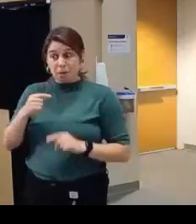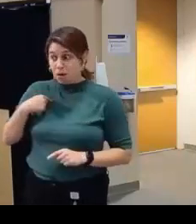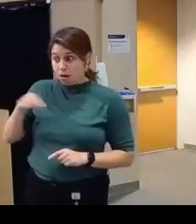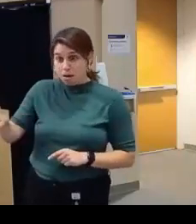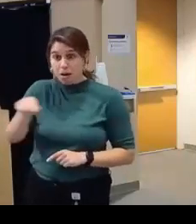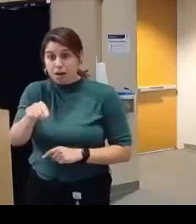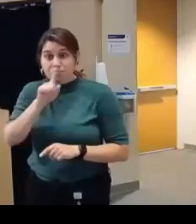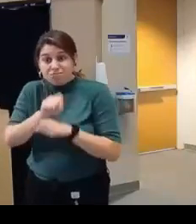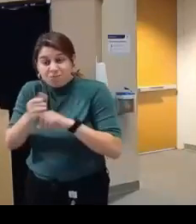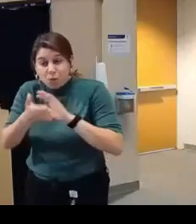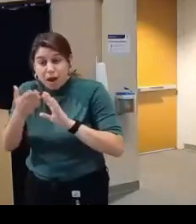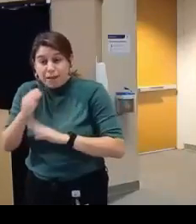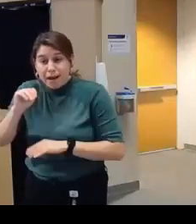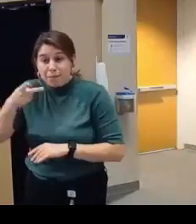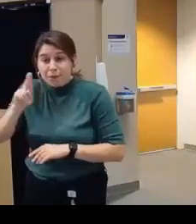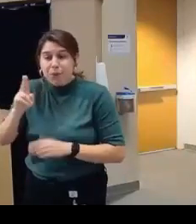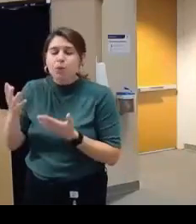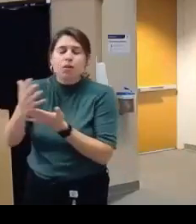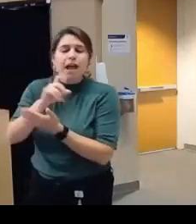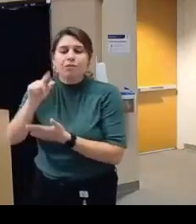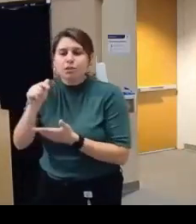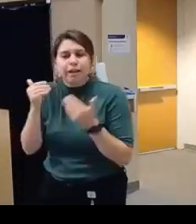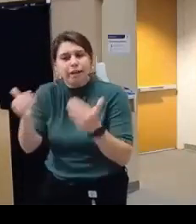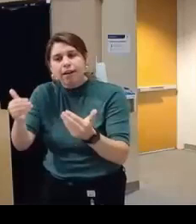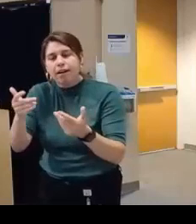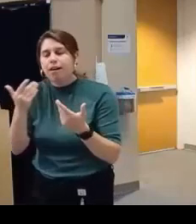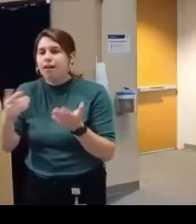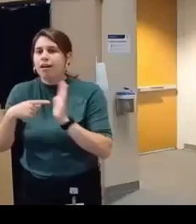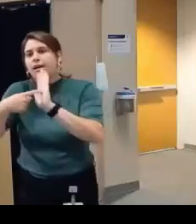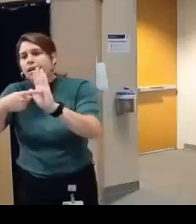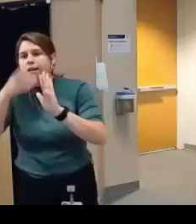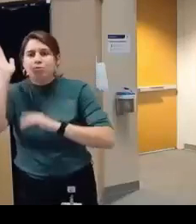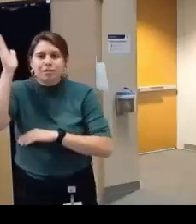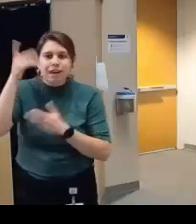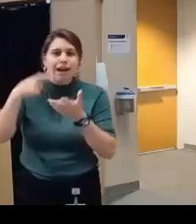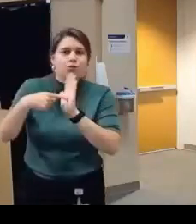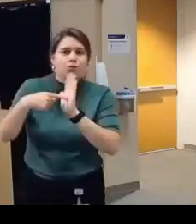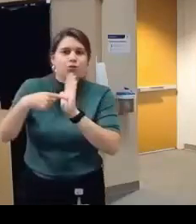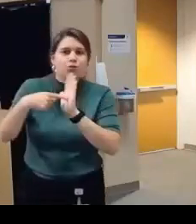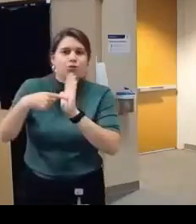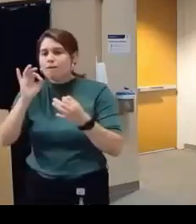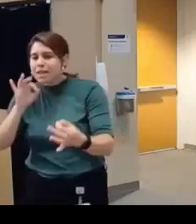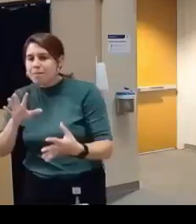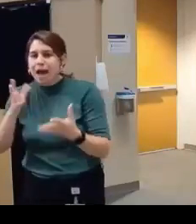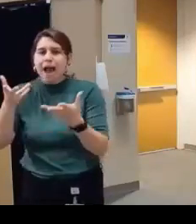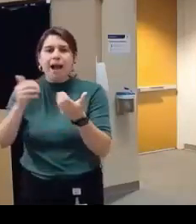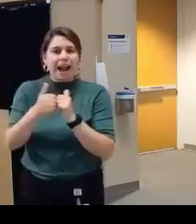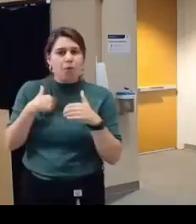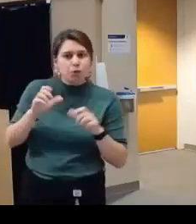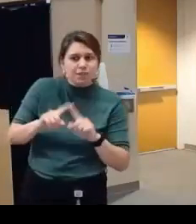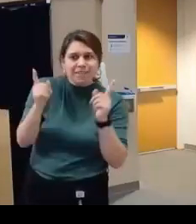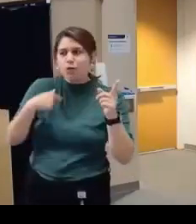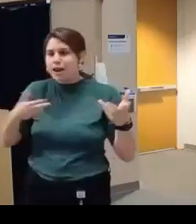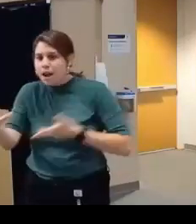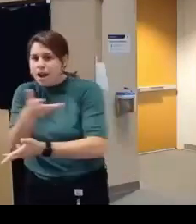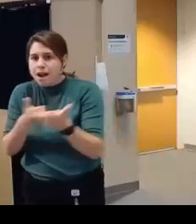Let's try to gather some data and just start with presenting this and kind of getting some feedback on what are the things that we do differently and how does that